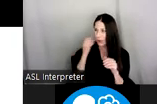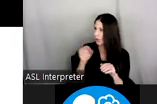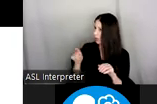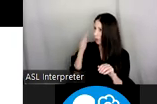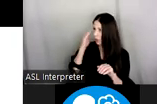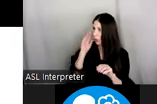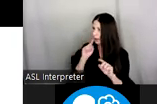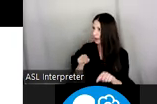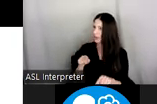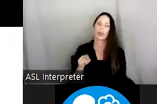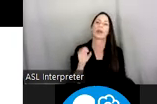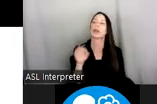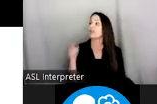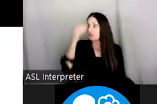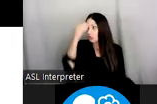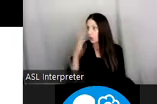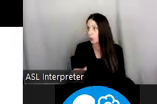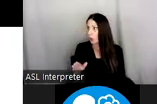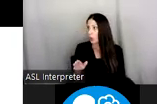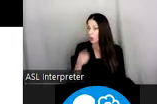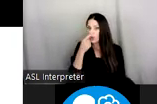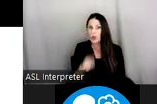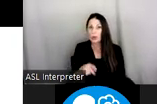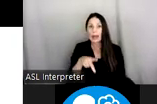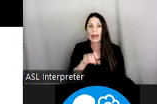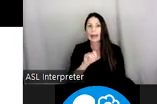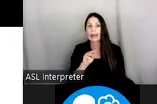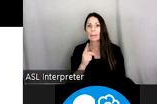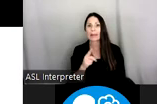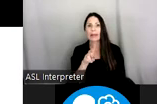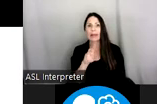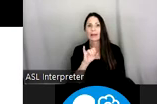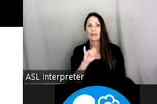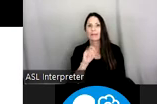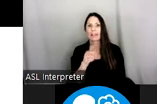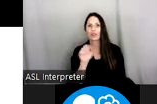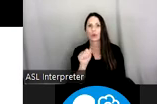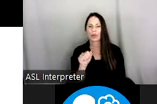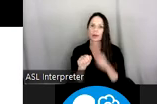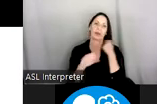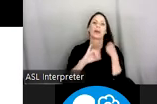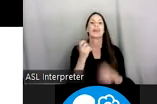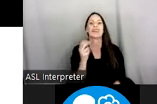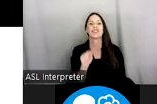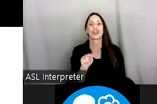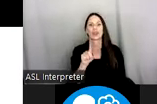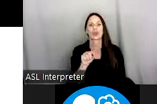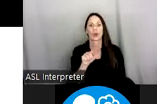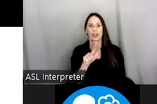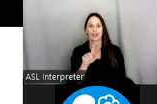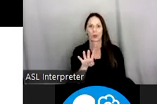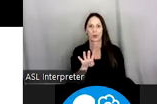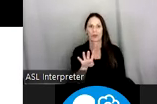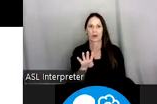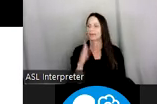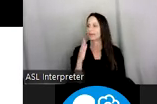to that. If you don't, can you ping Victoria and see if she can tell us? January of 2024. Thank